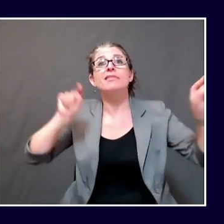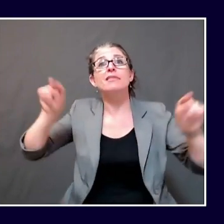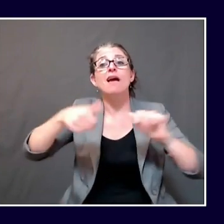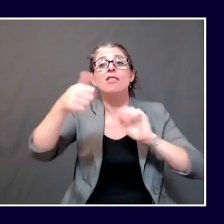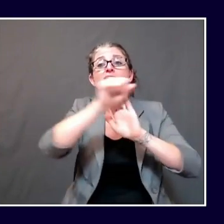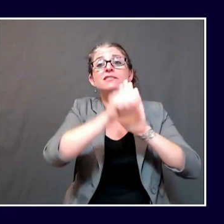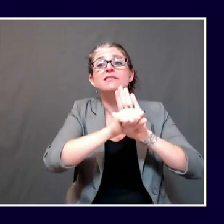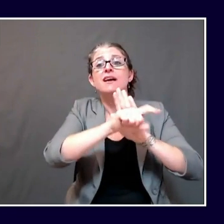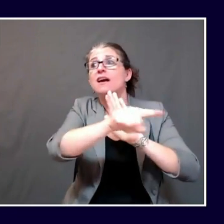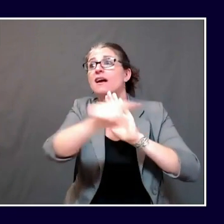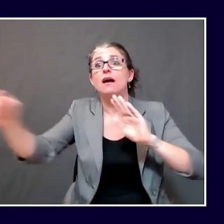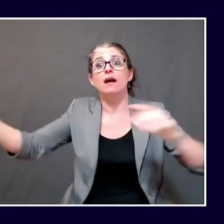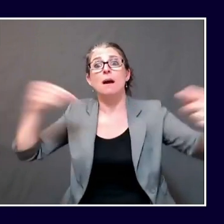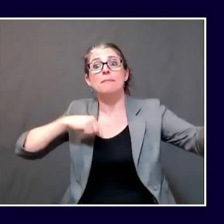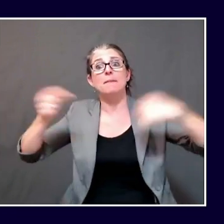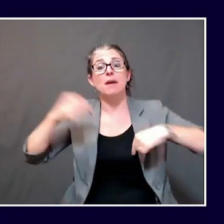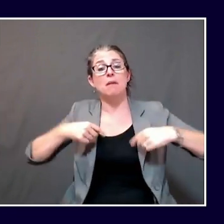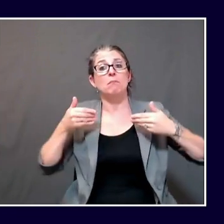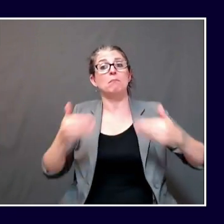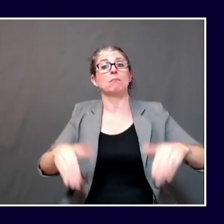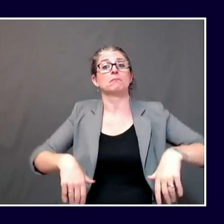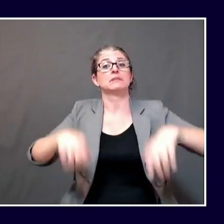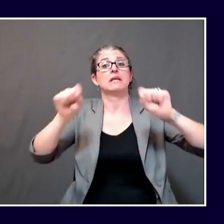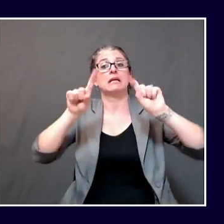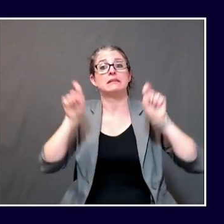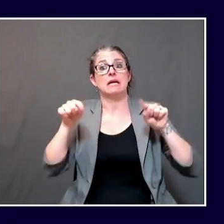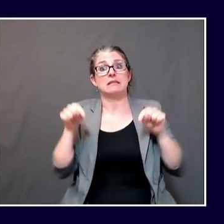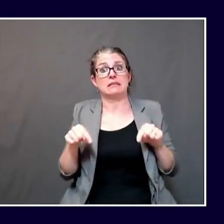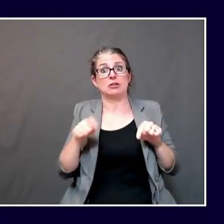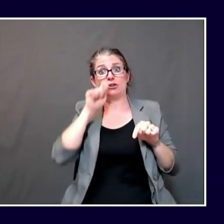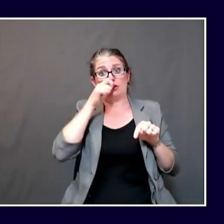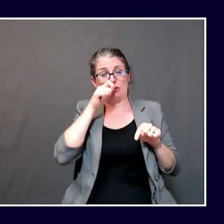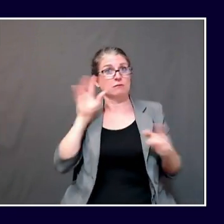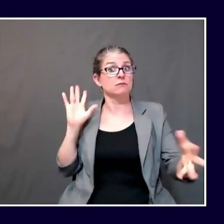Overall, in the state of Maine, there have been approximately